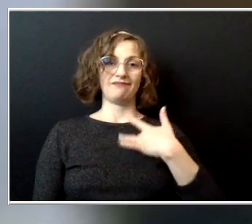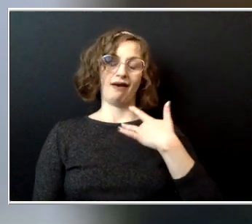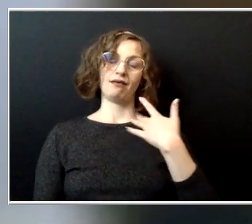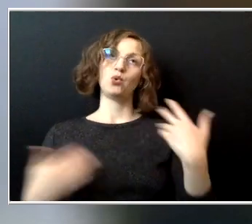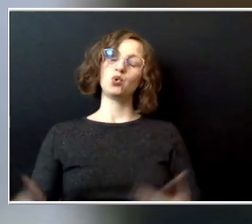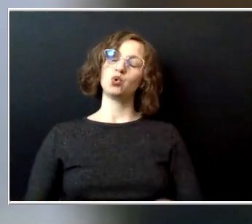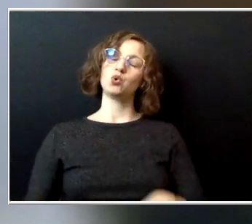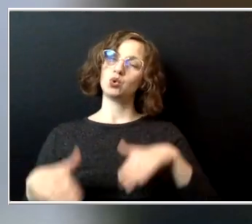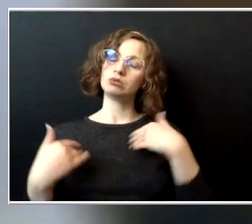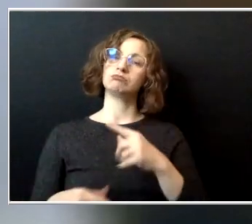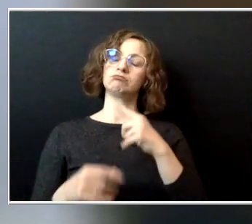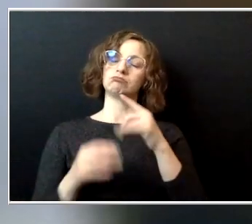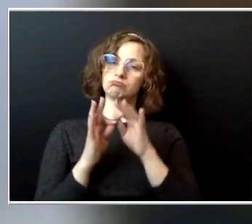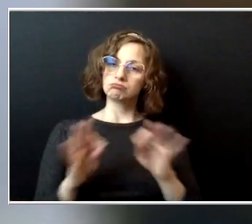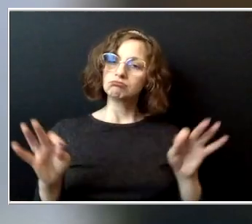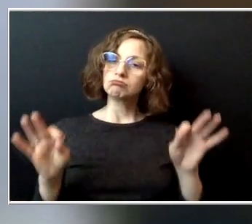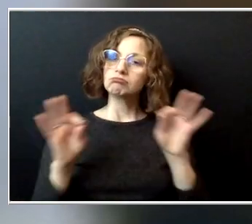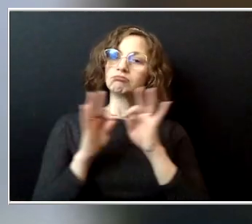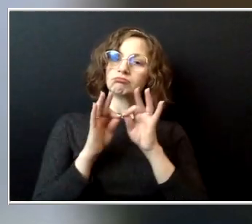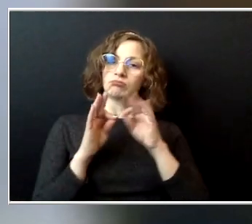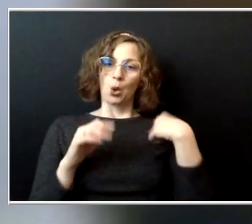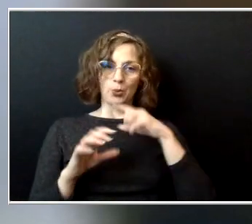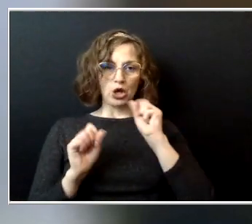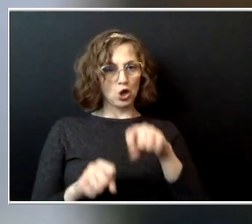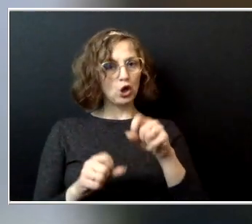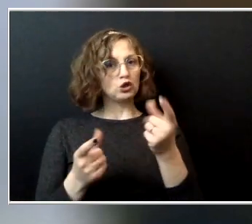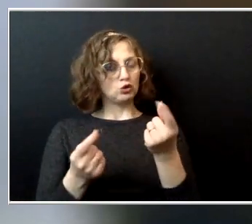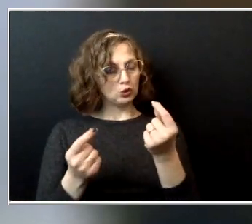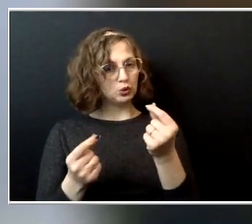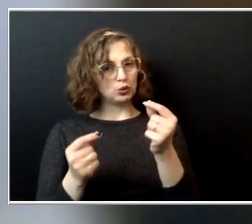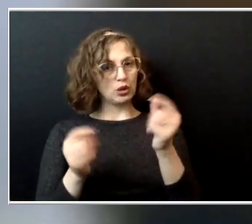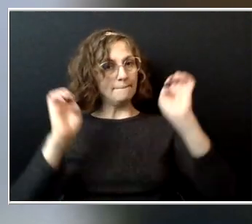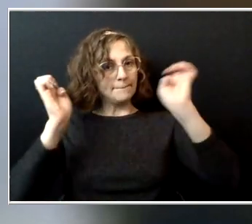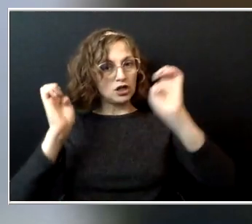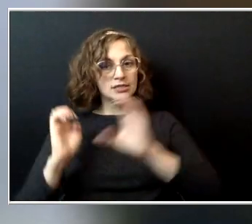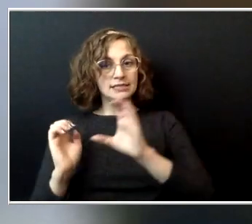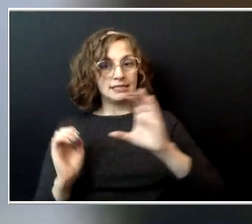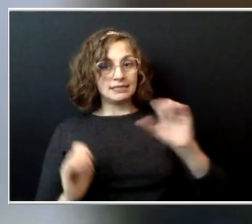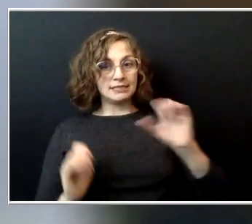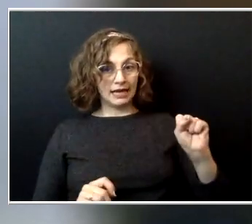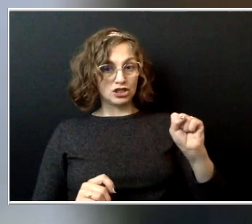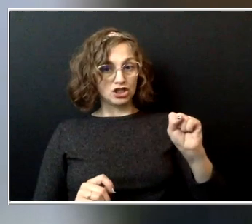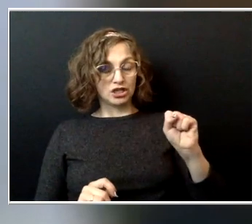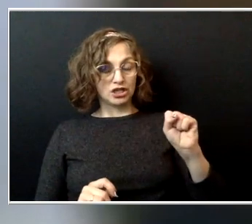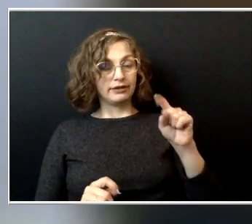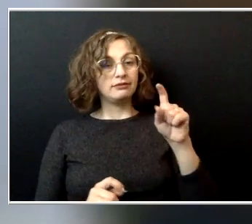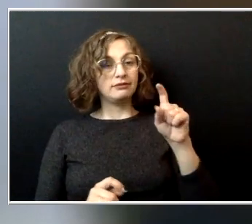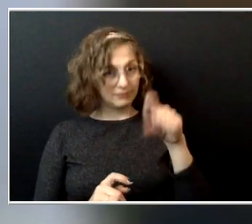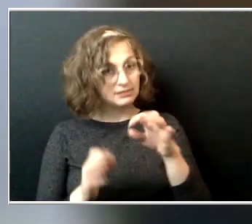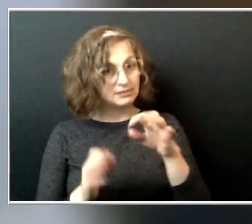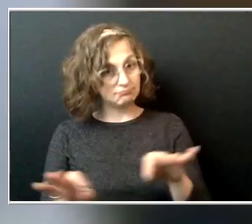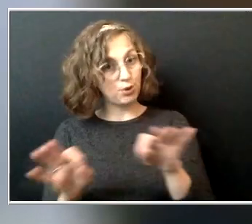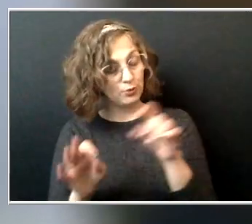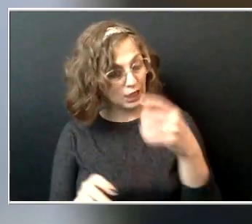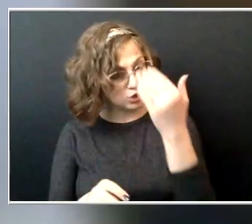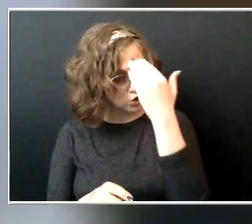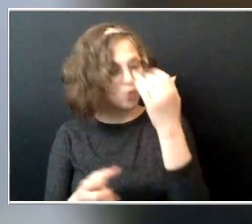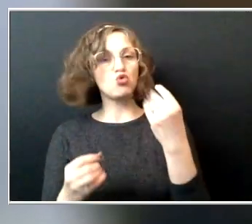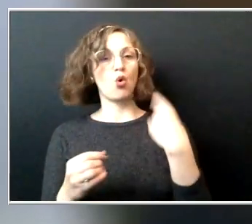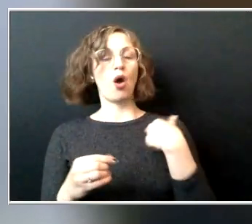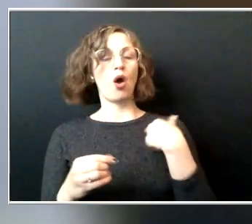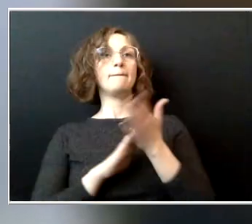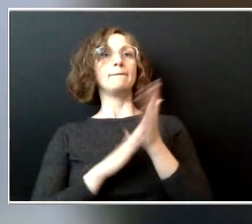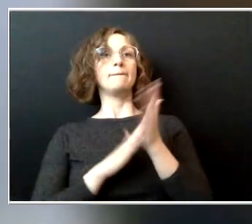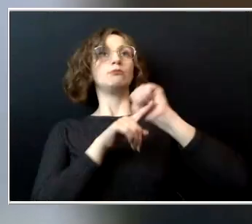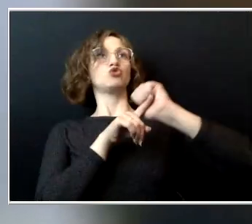a C-section in an emergency, and so I got training to do that. That is harder and harder